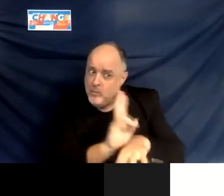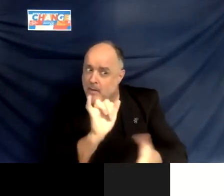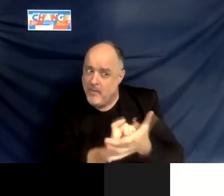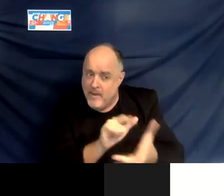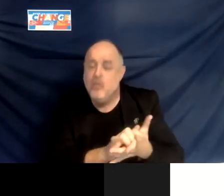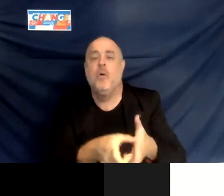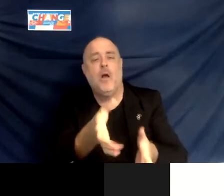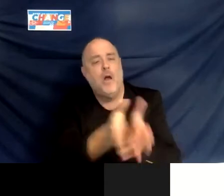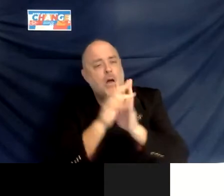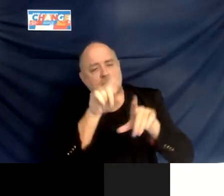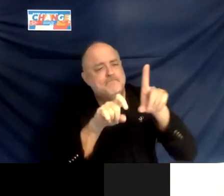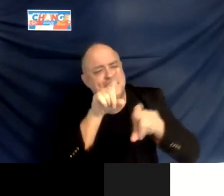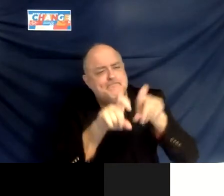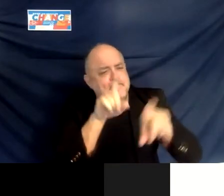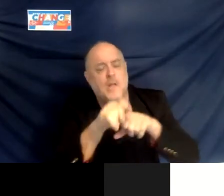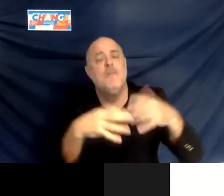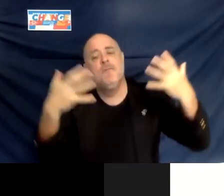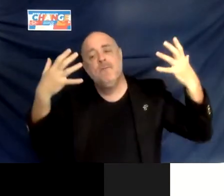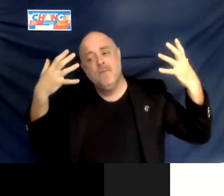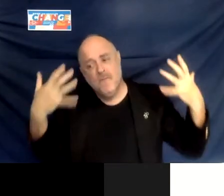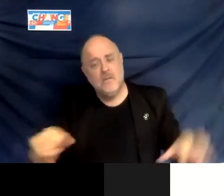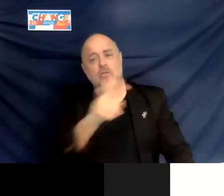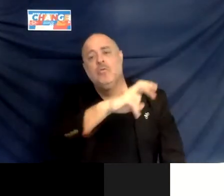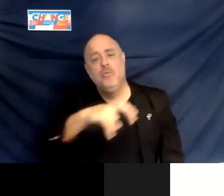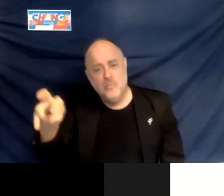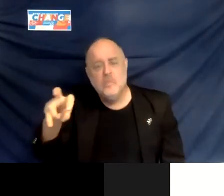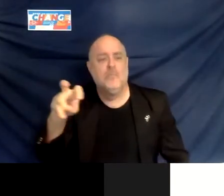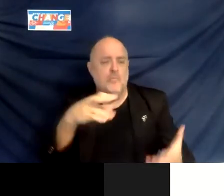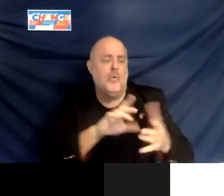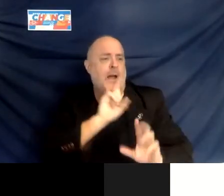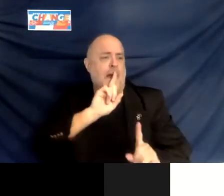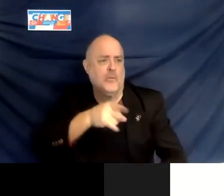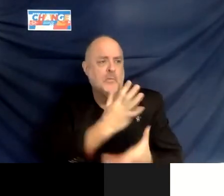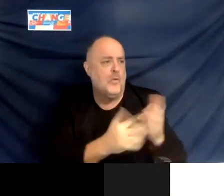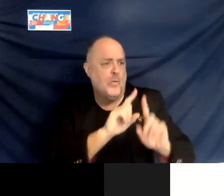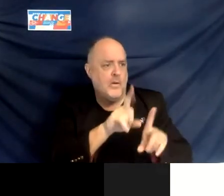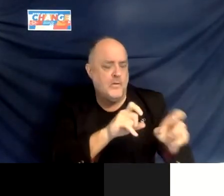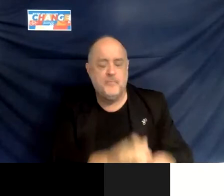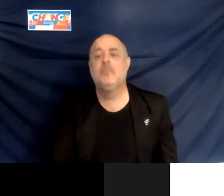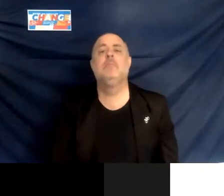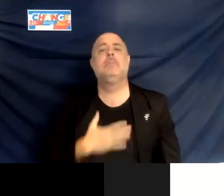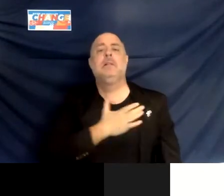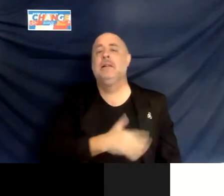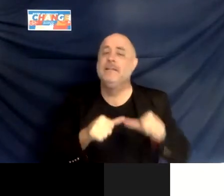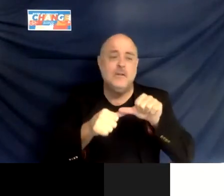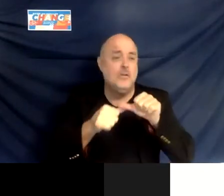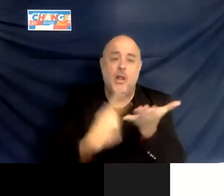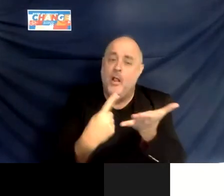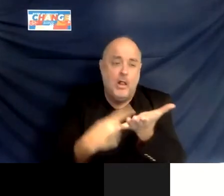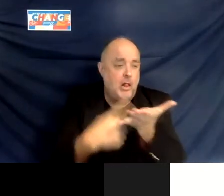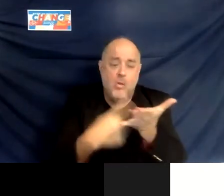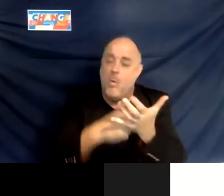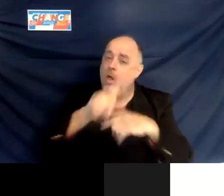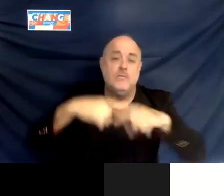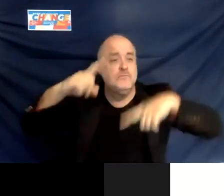to ask your questions, and we'll have time at the end after the tour to get to those. I encourage you to keep the discussions going on all these topics that you're going to